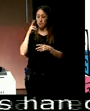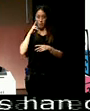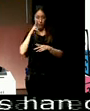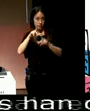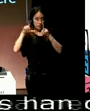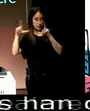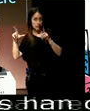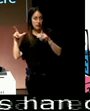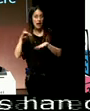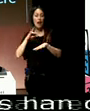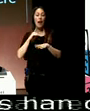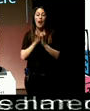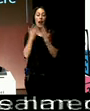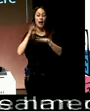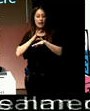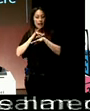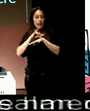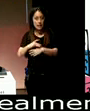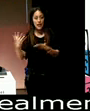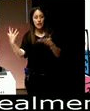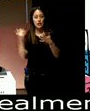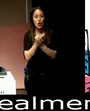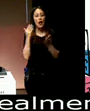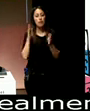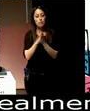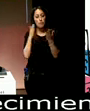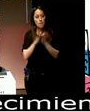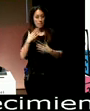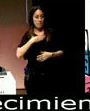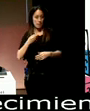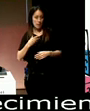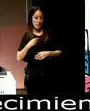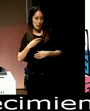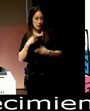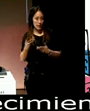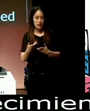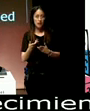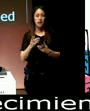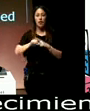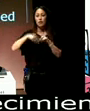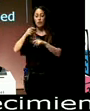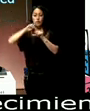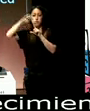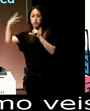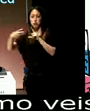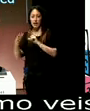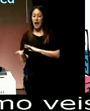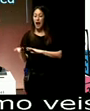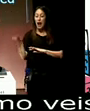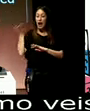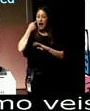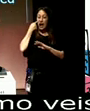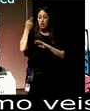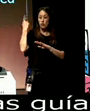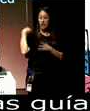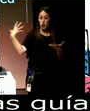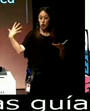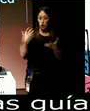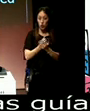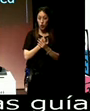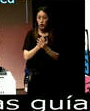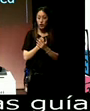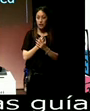here, several guides were developed in paper, but also we are at the